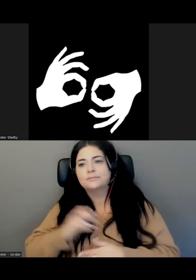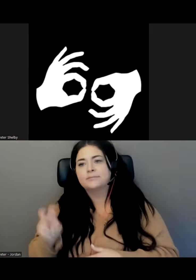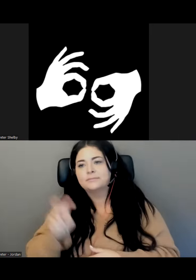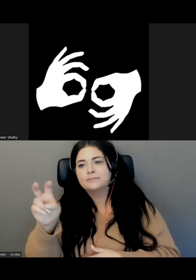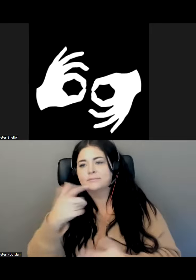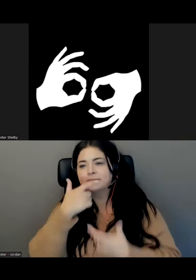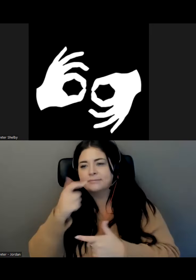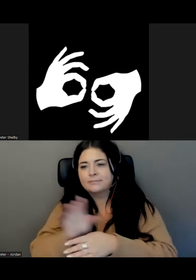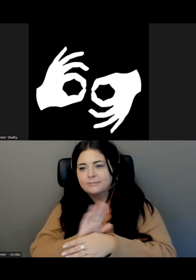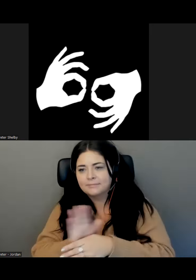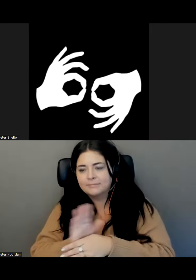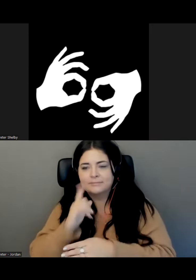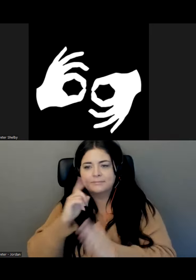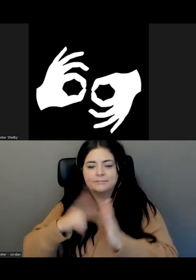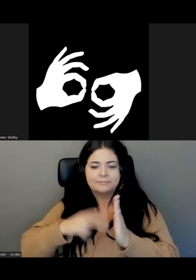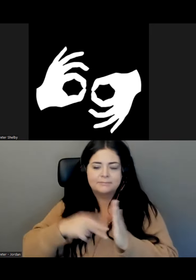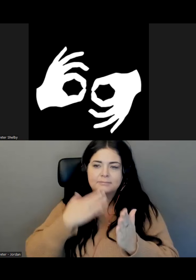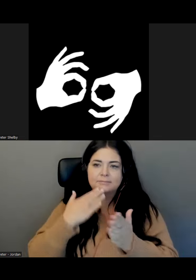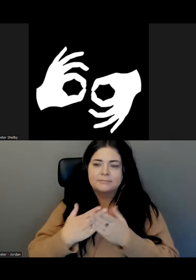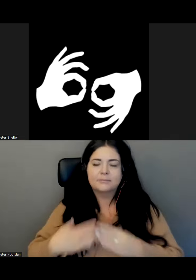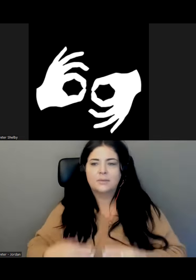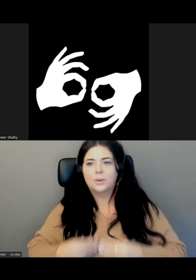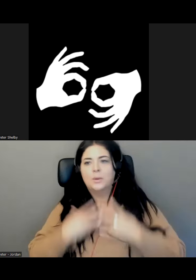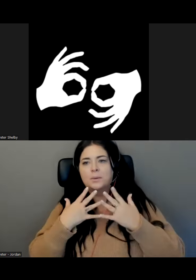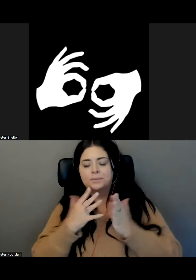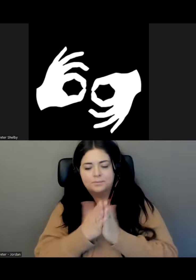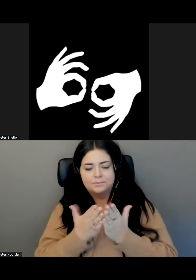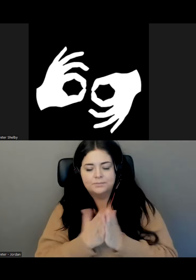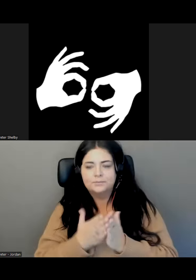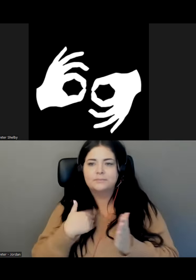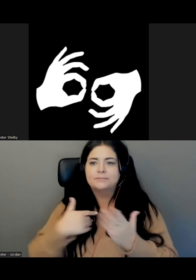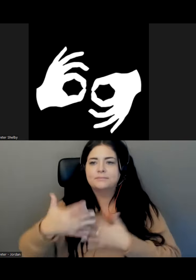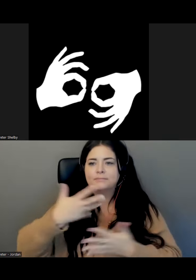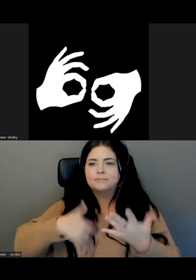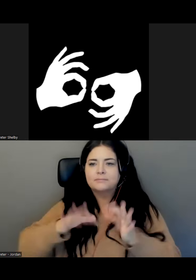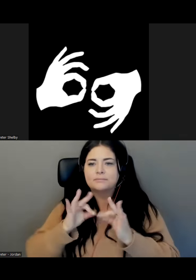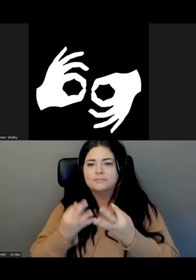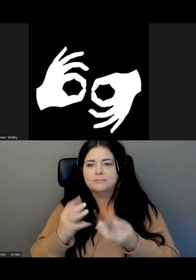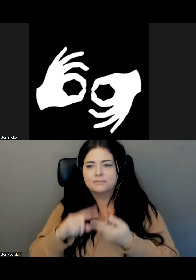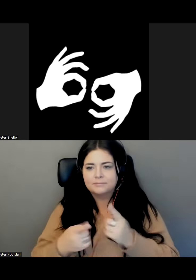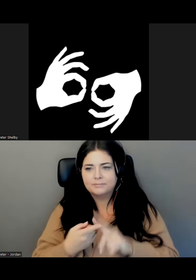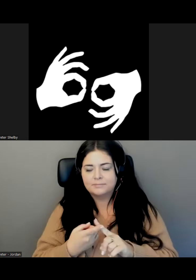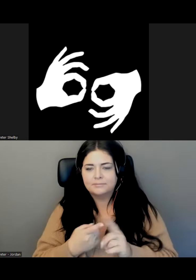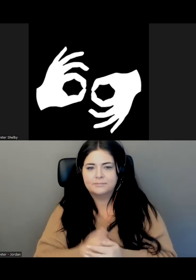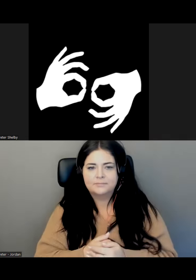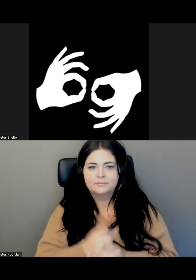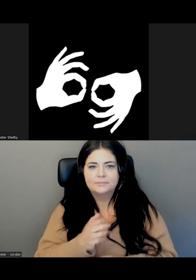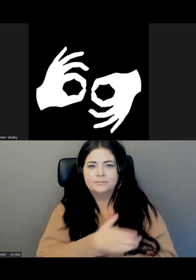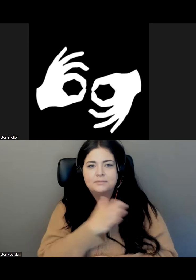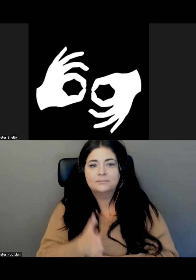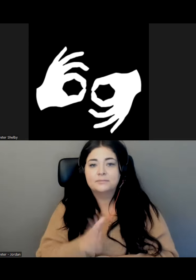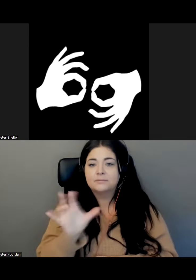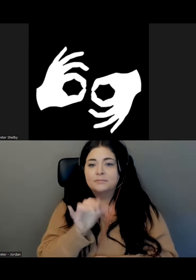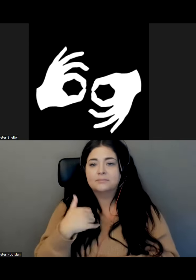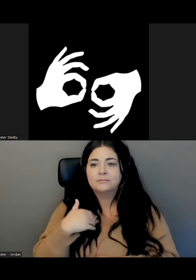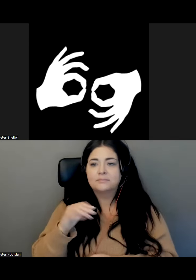watching movies, reading inspirational books, and spending time with her family and friends. We also